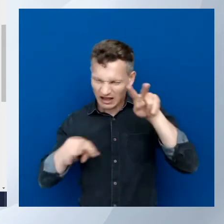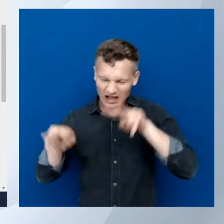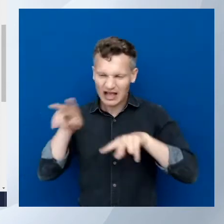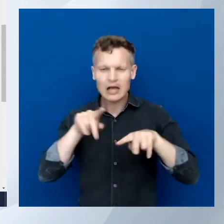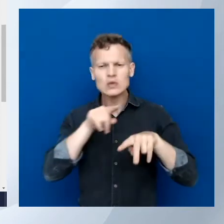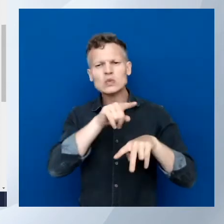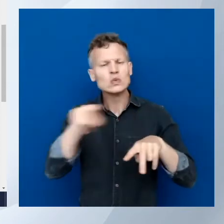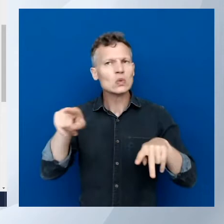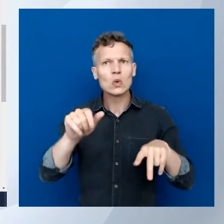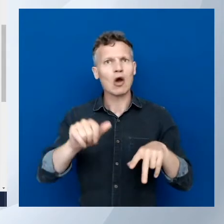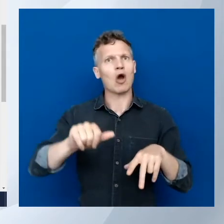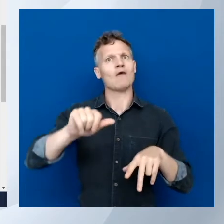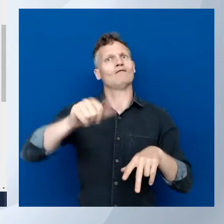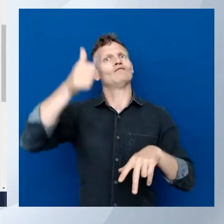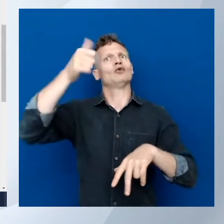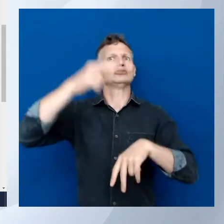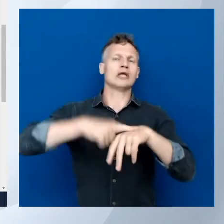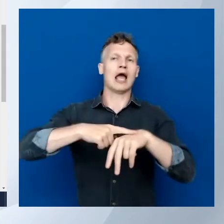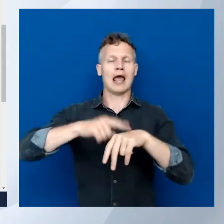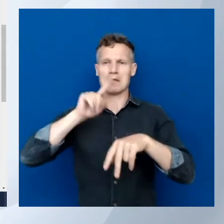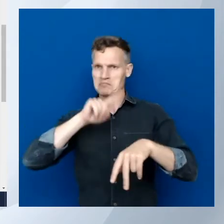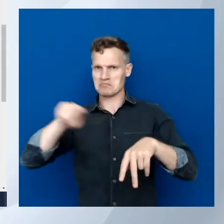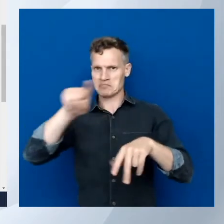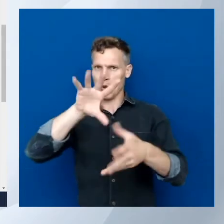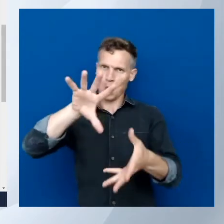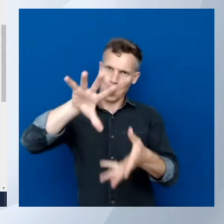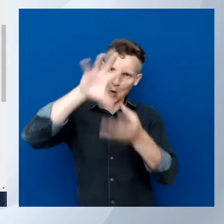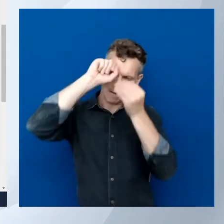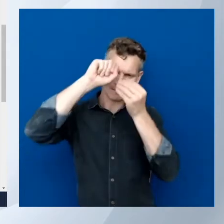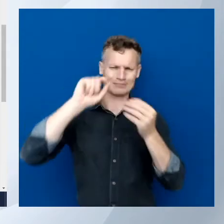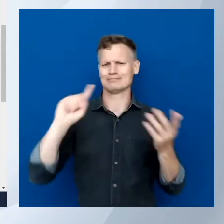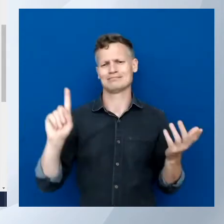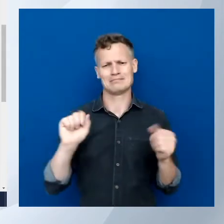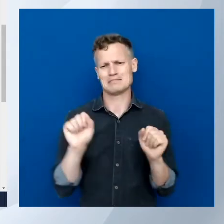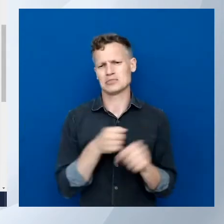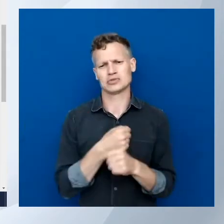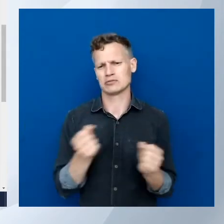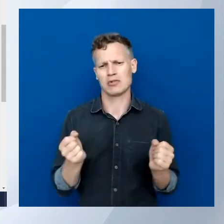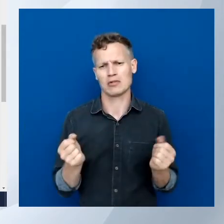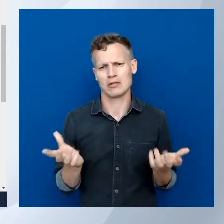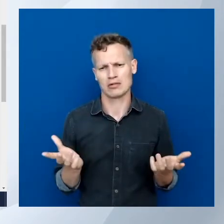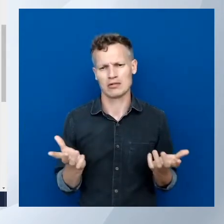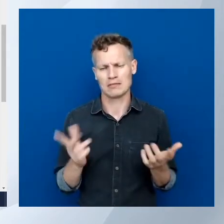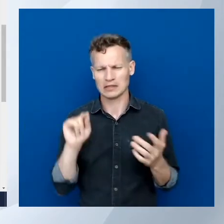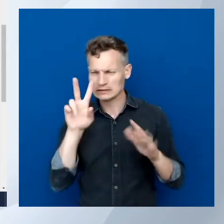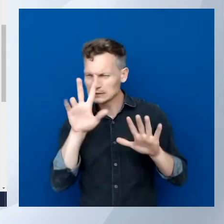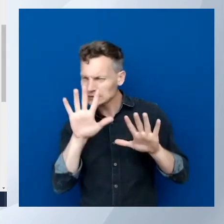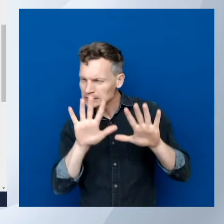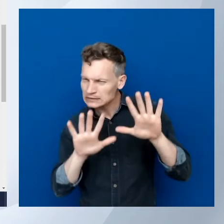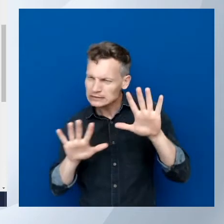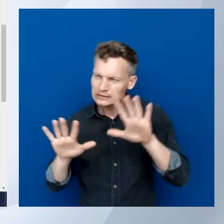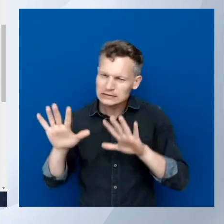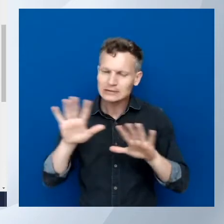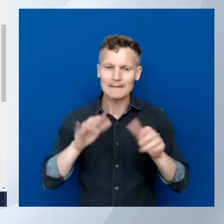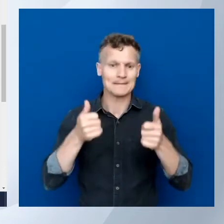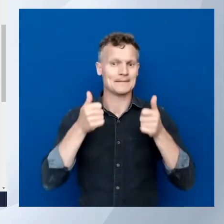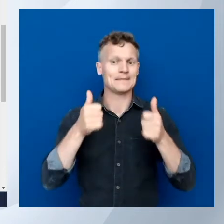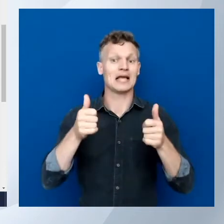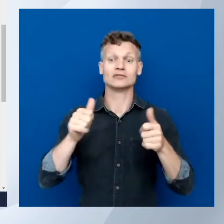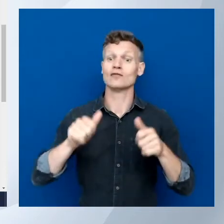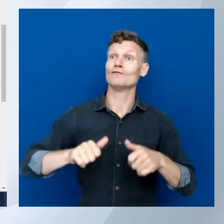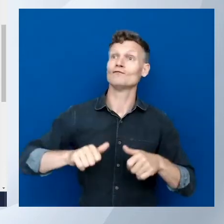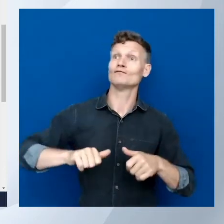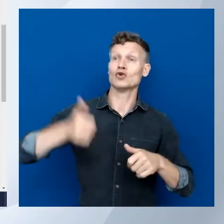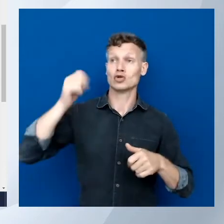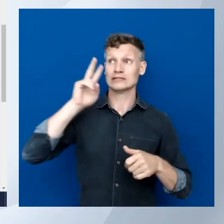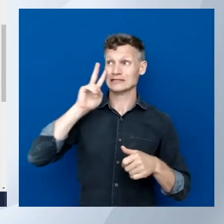but the aim here is to look at these numbers at the top first and see